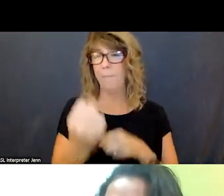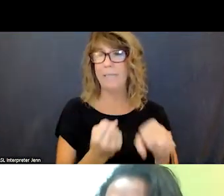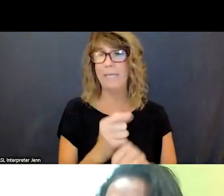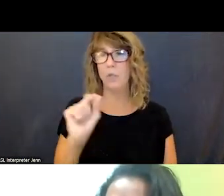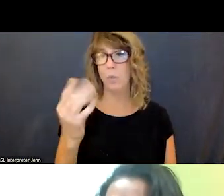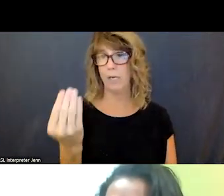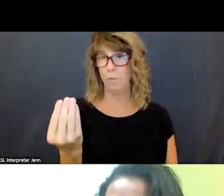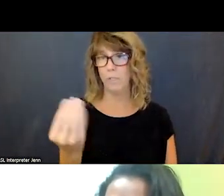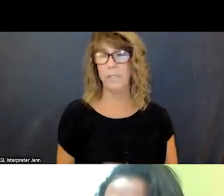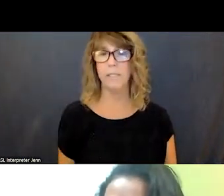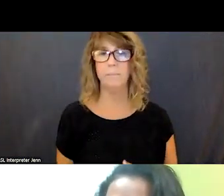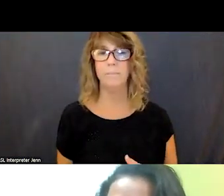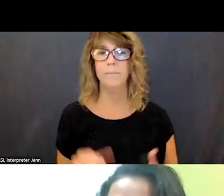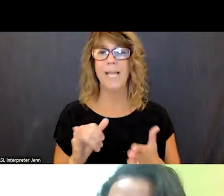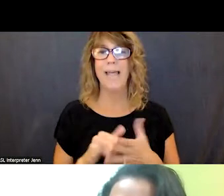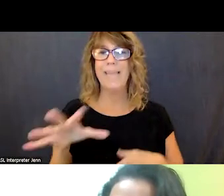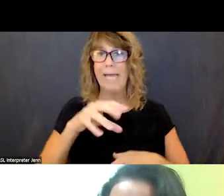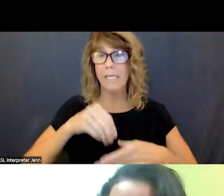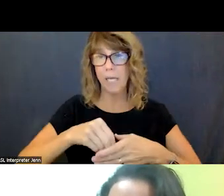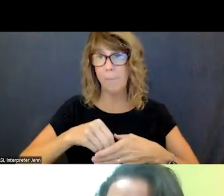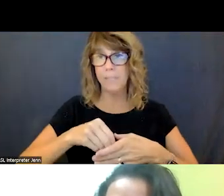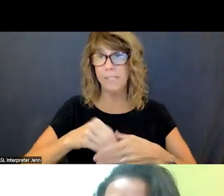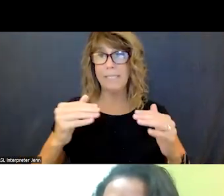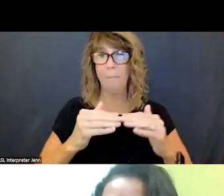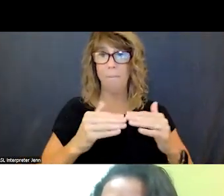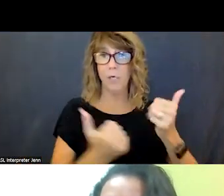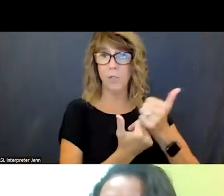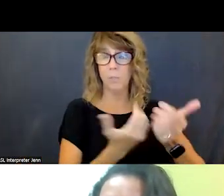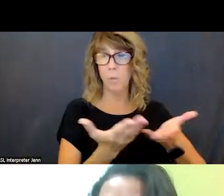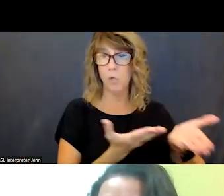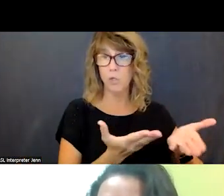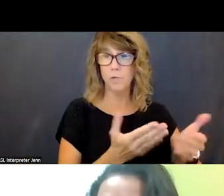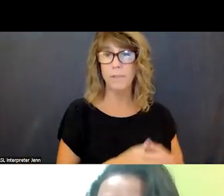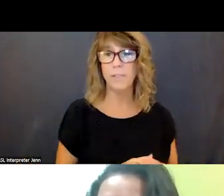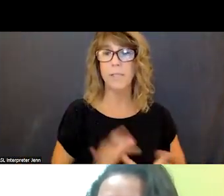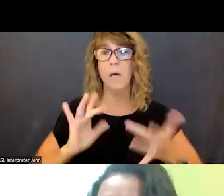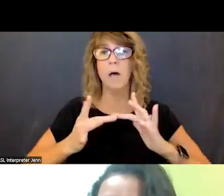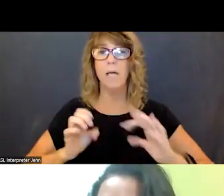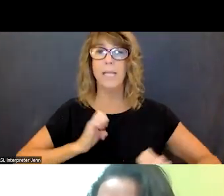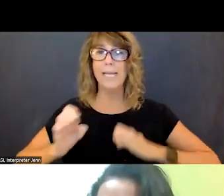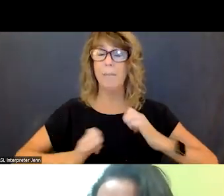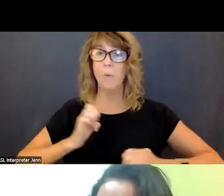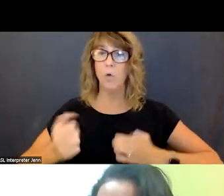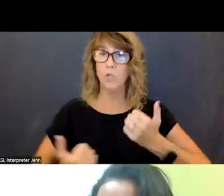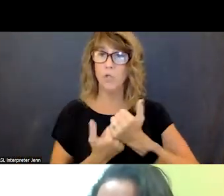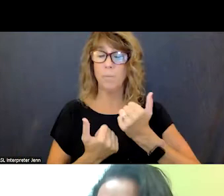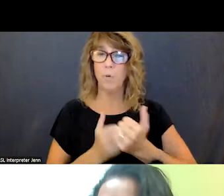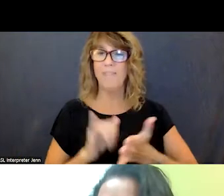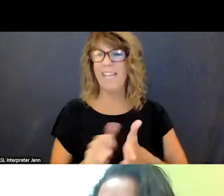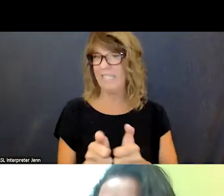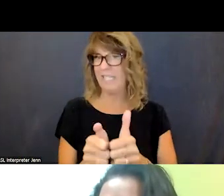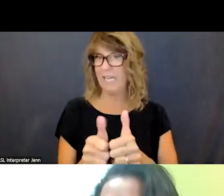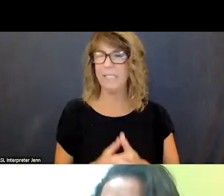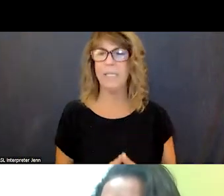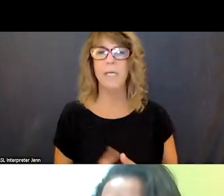2014. And that encompasses peer support services, online emotional support, which is our texting,